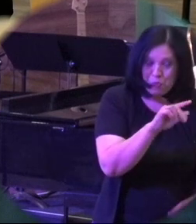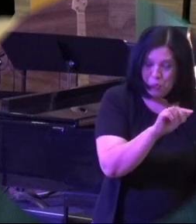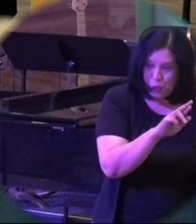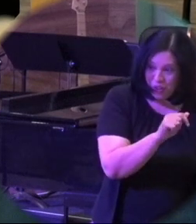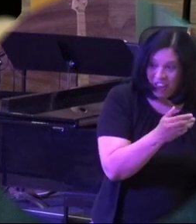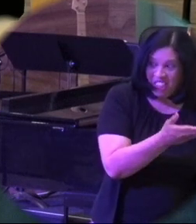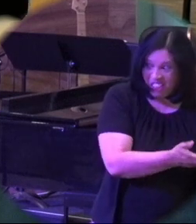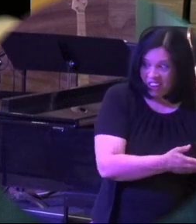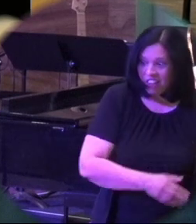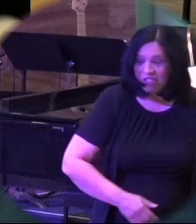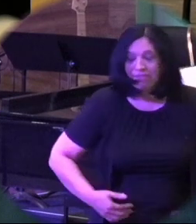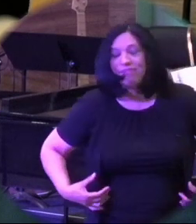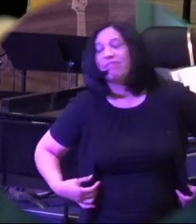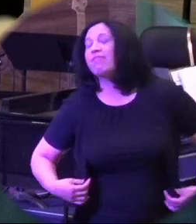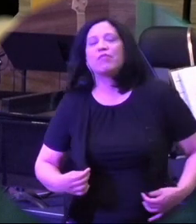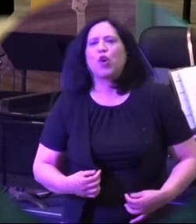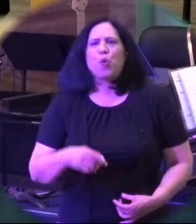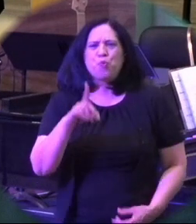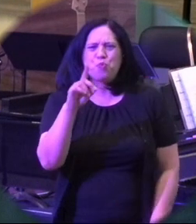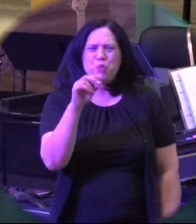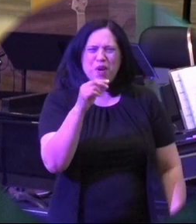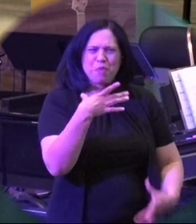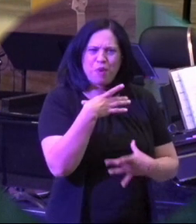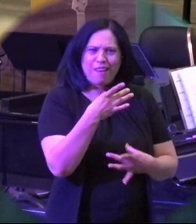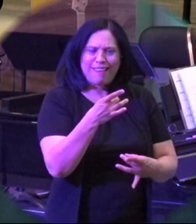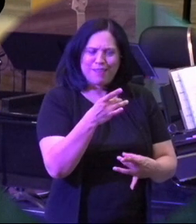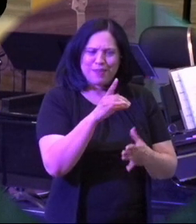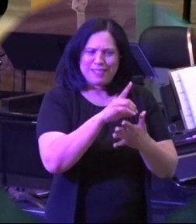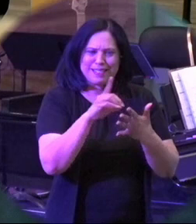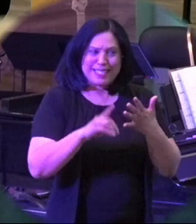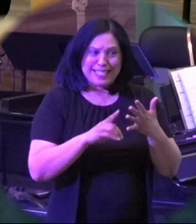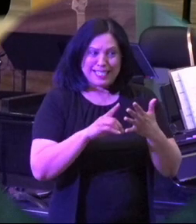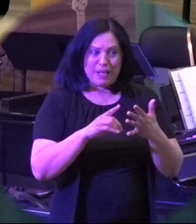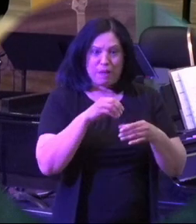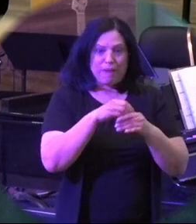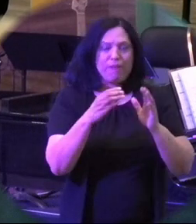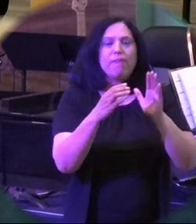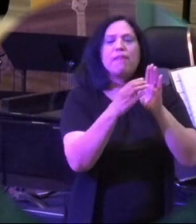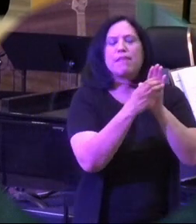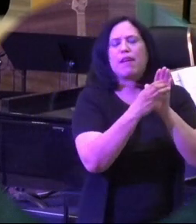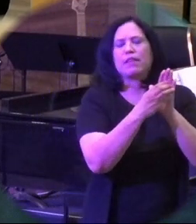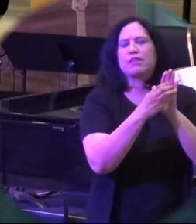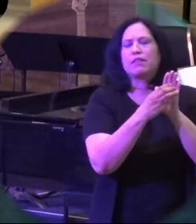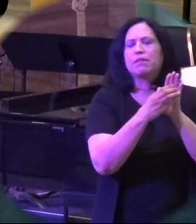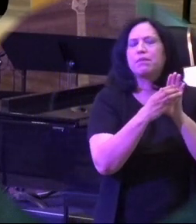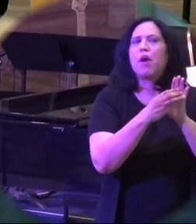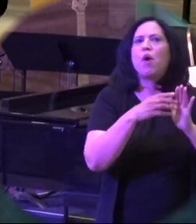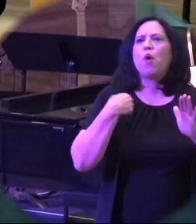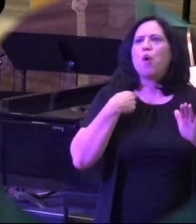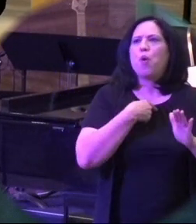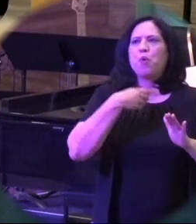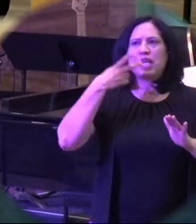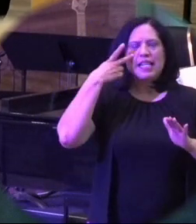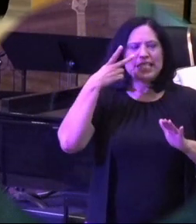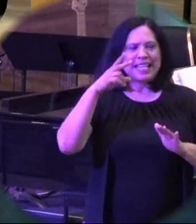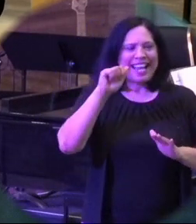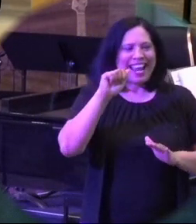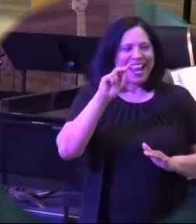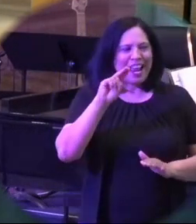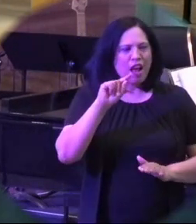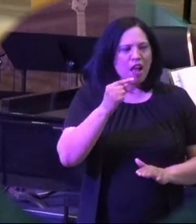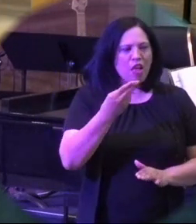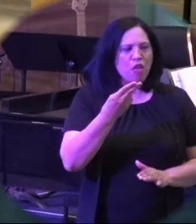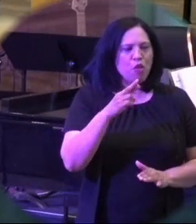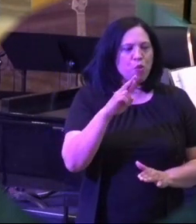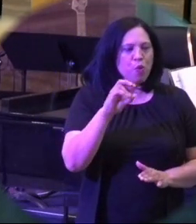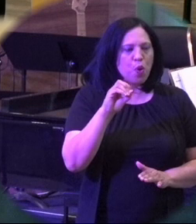So here's one more interesting detail of the text, and it's that we get to see an anthropomorphism.